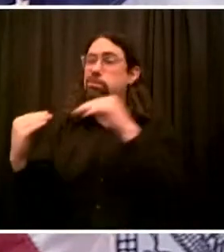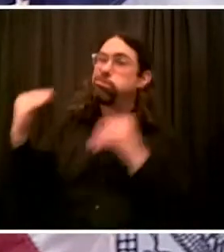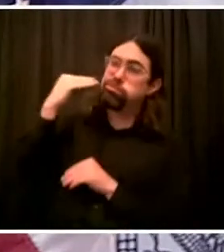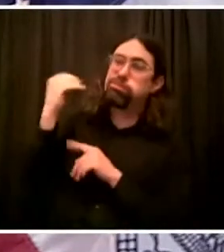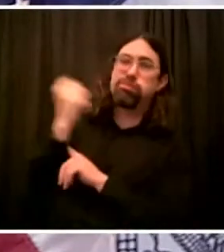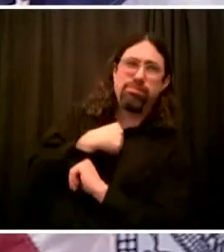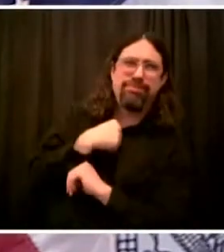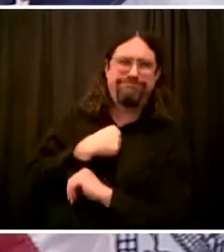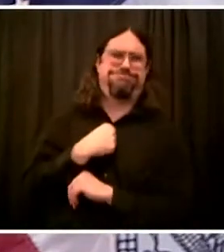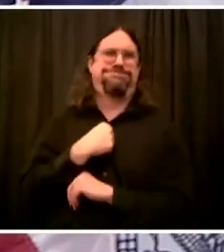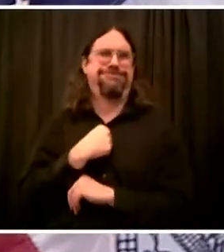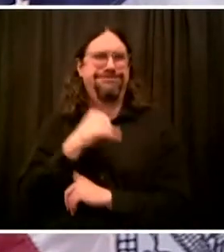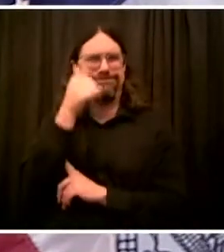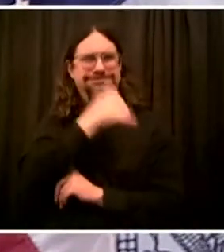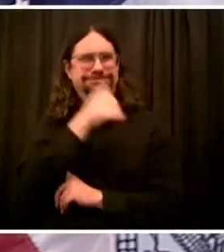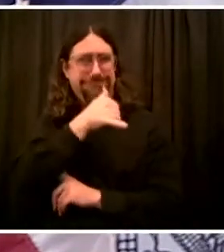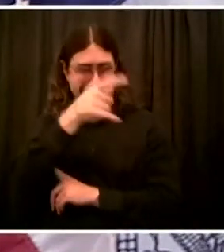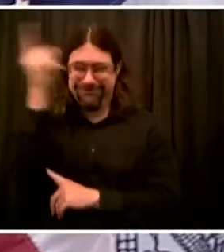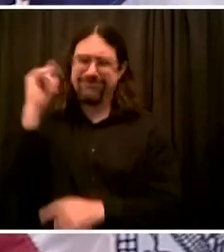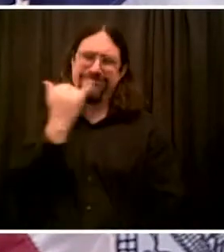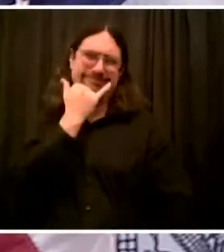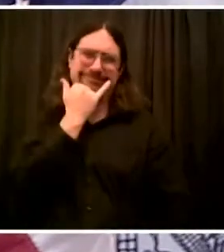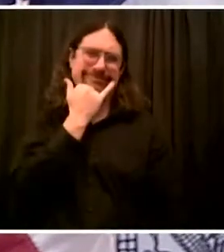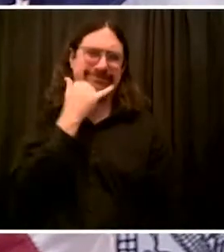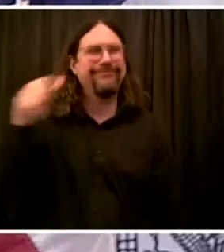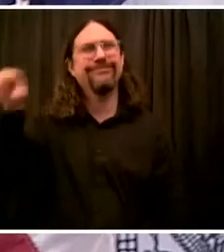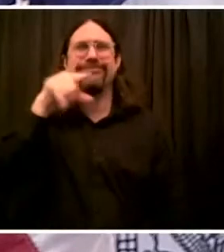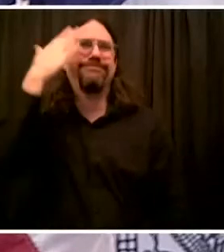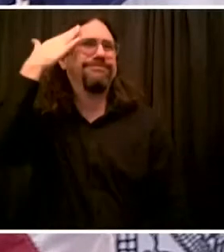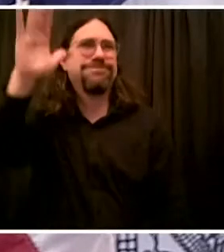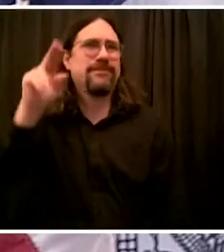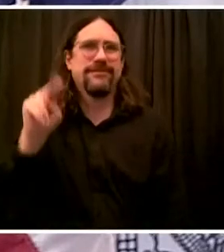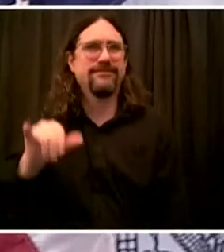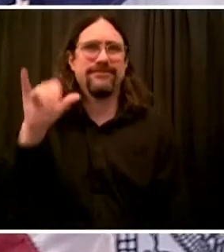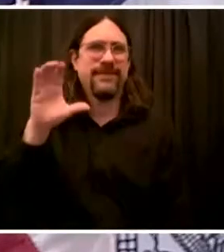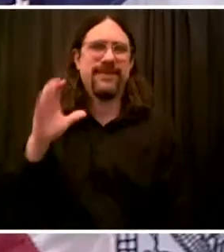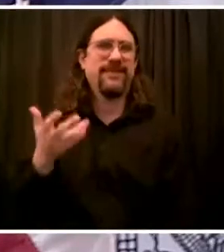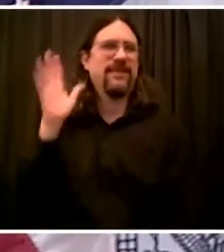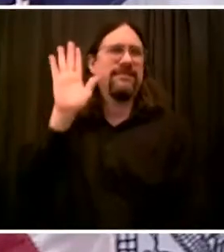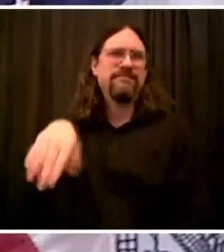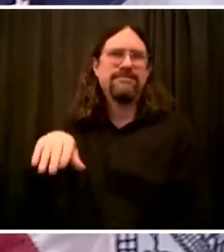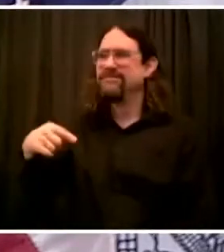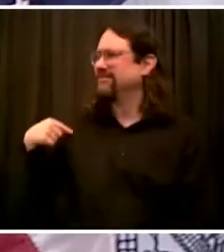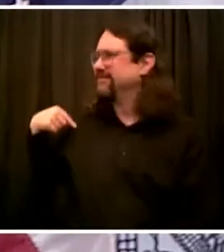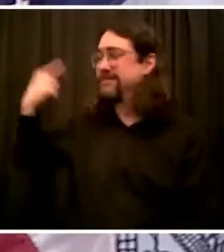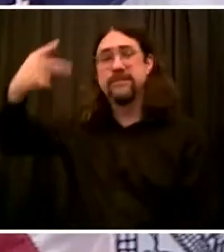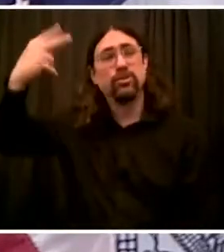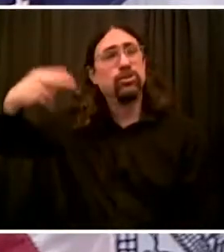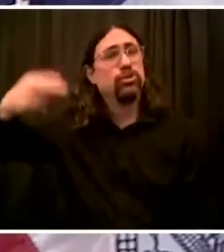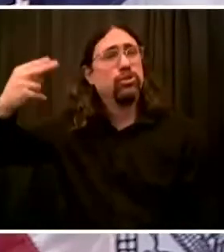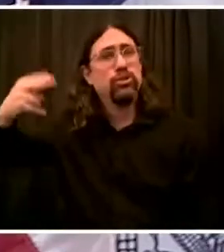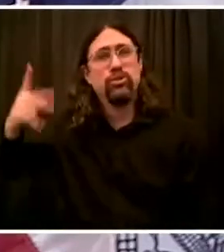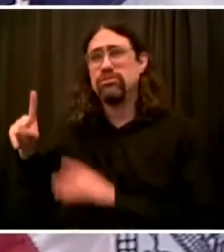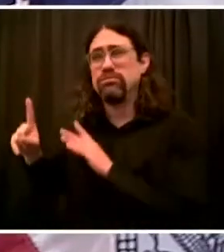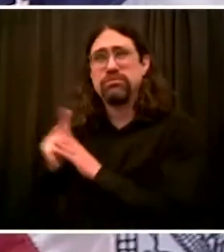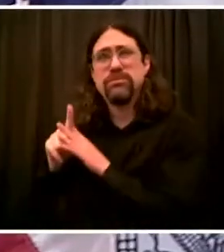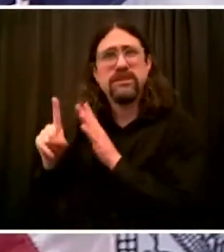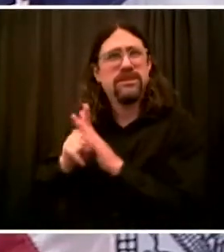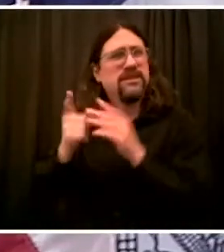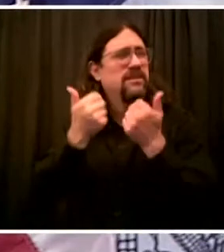predicted after each of the things I mentioned, the fiscal crisis, 9/11, Hurricane Sandy, that somehow New York City couldn't come